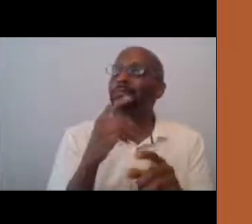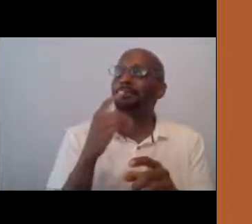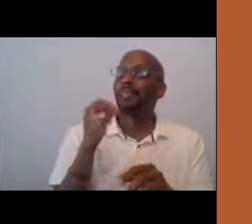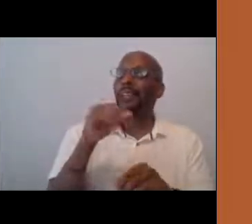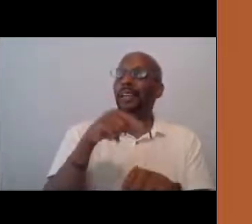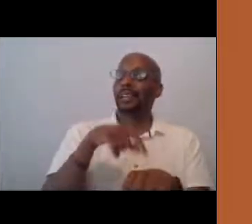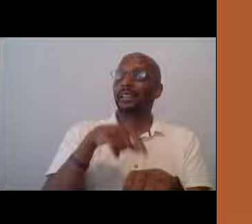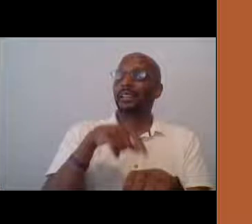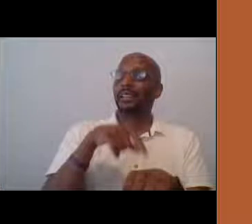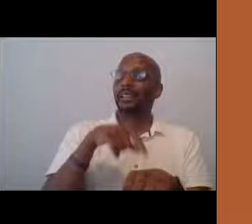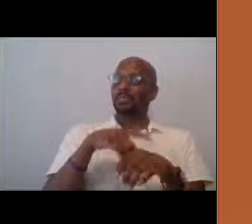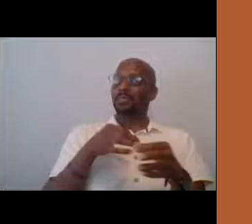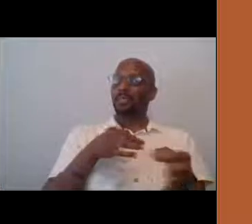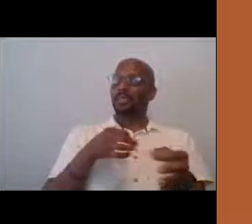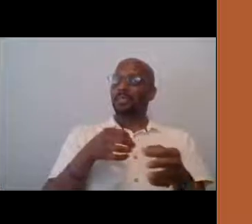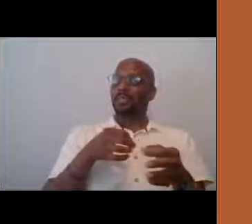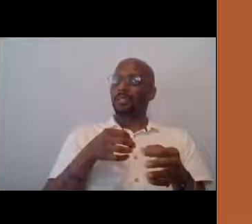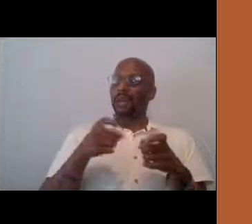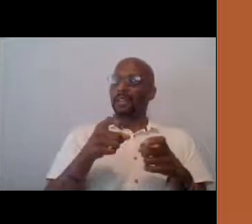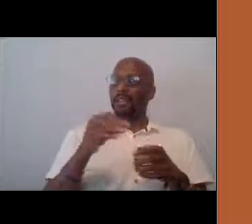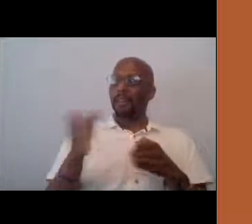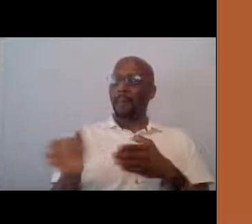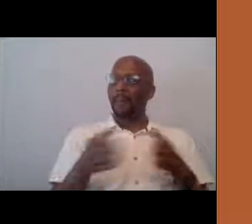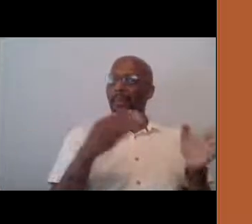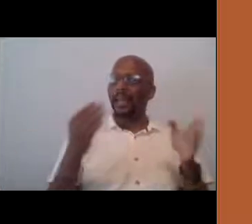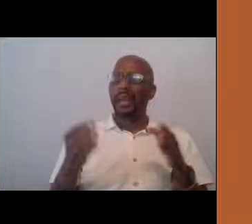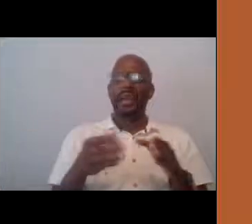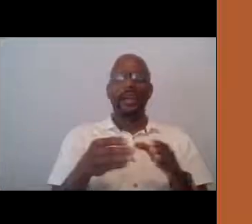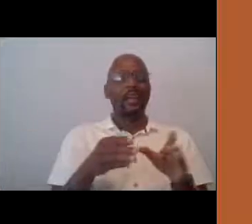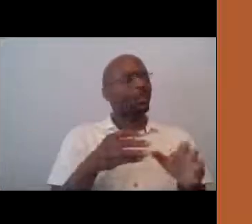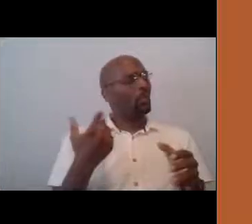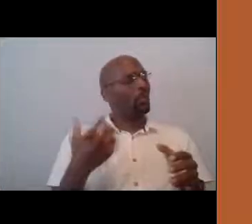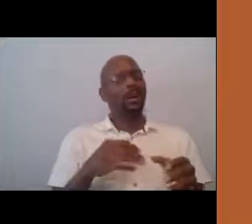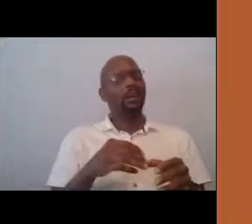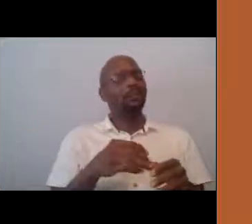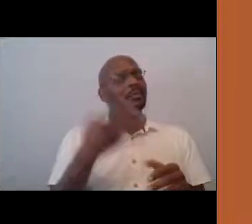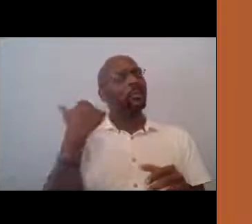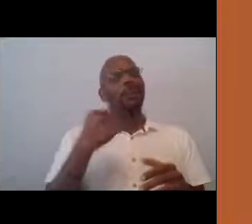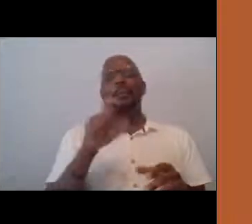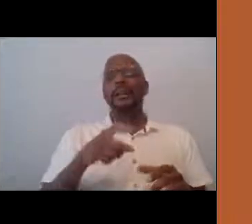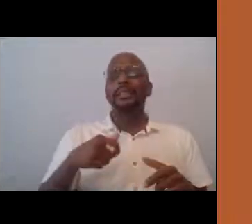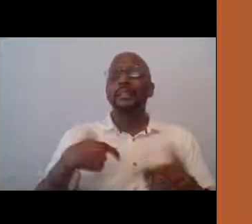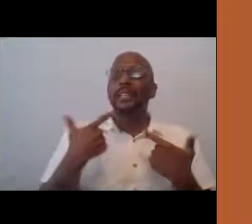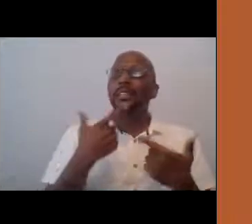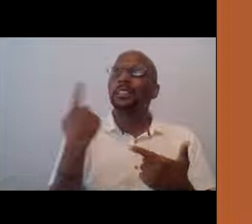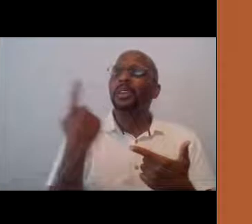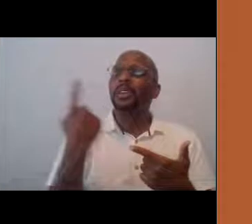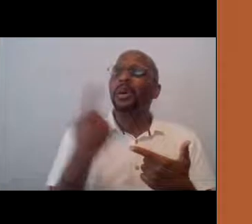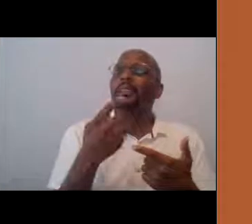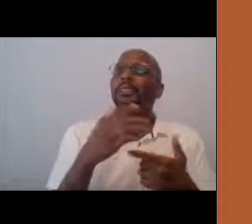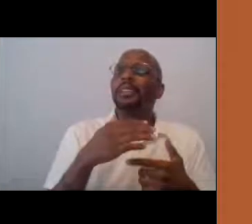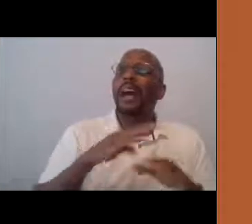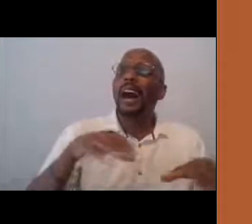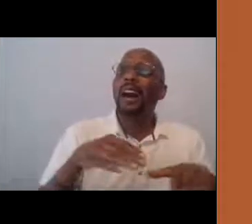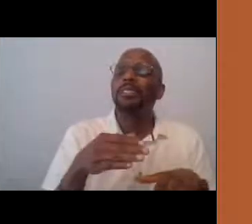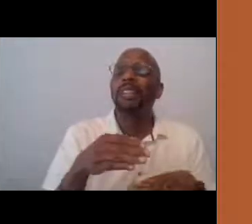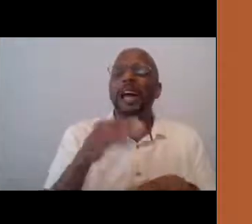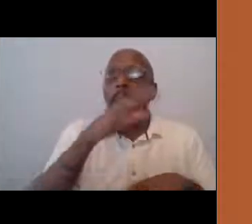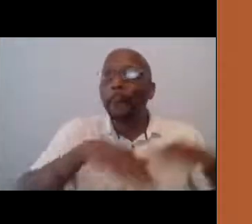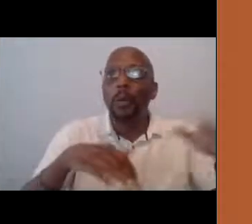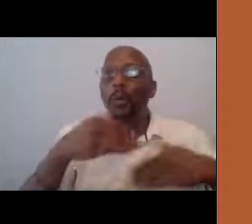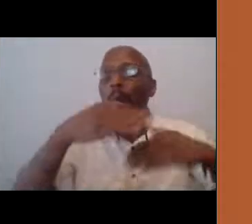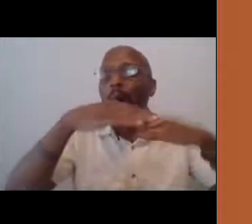when he first came as a young planner, he had to live in someone's pool house for years because there isn't affordable housing. And I